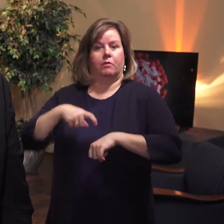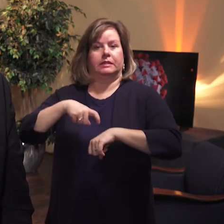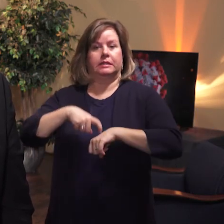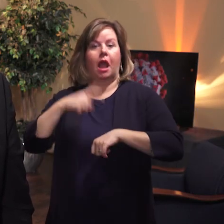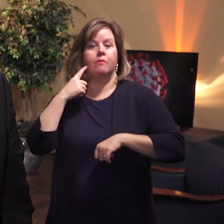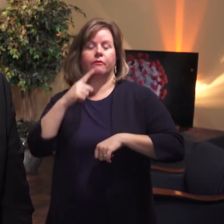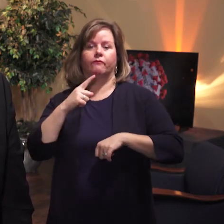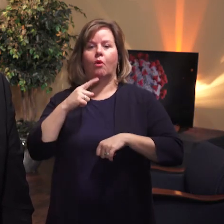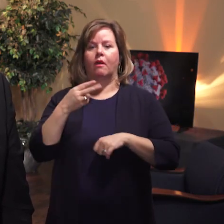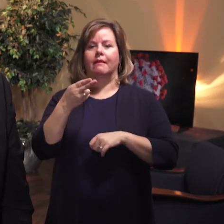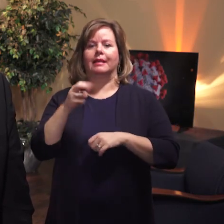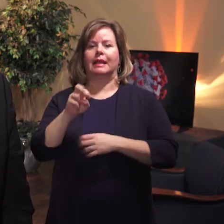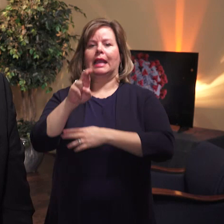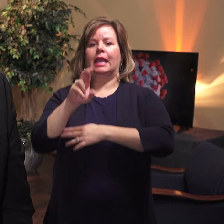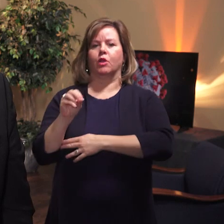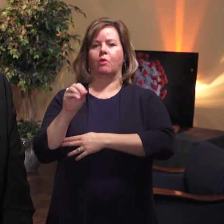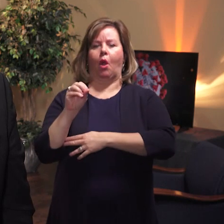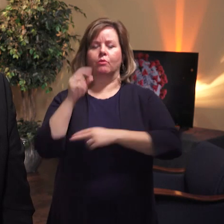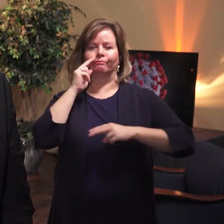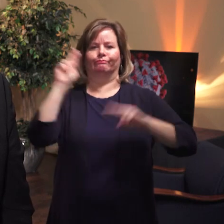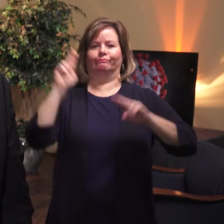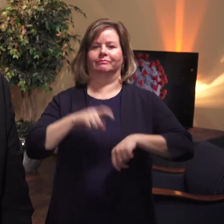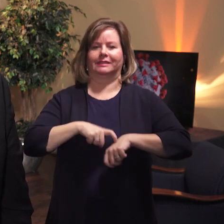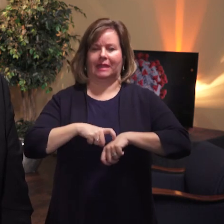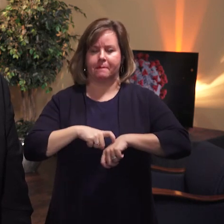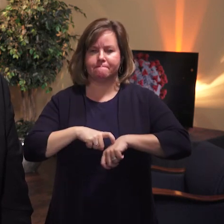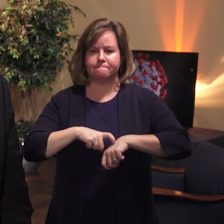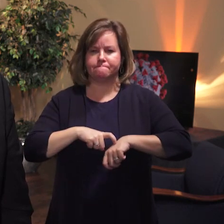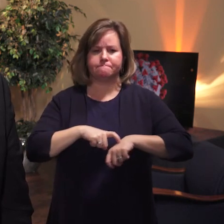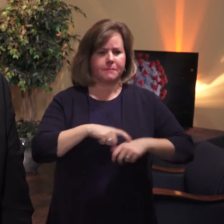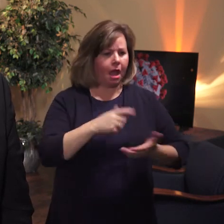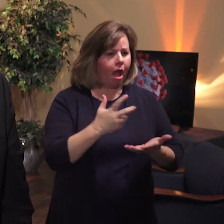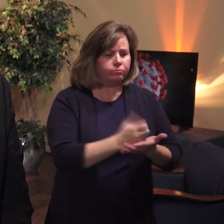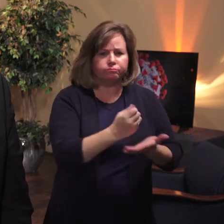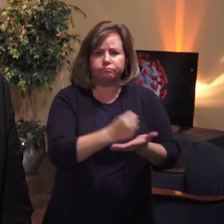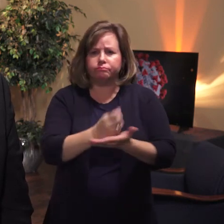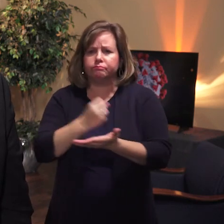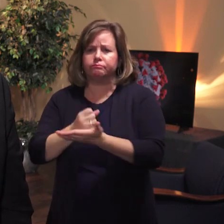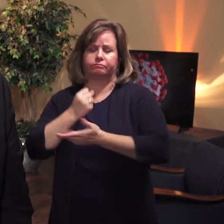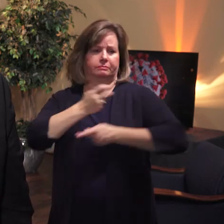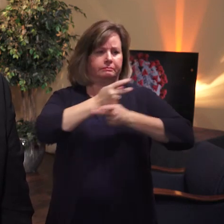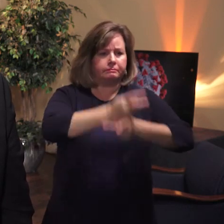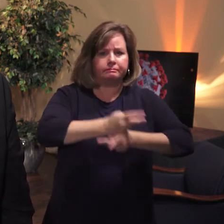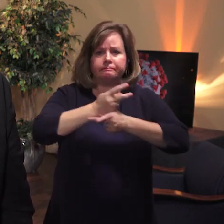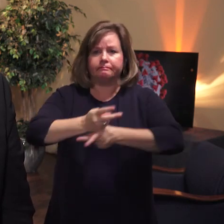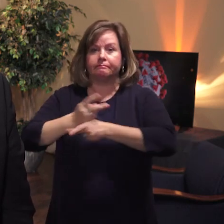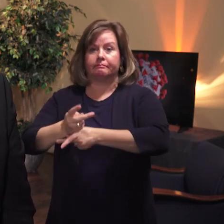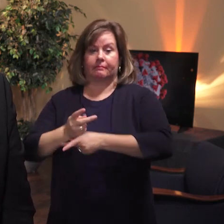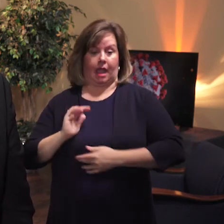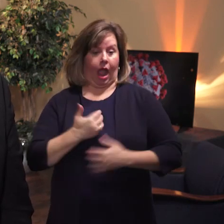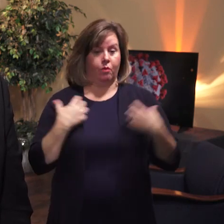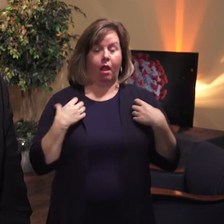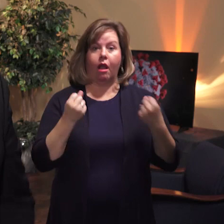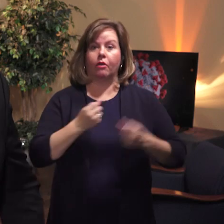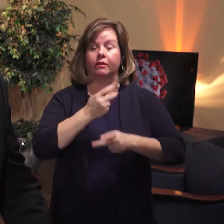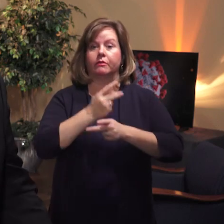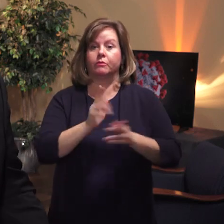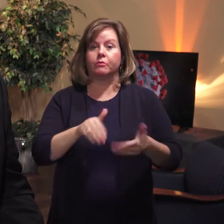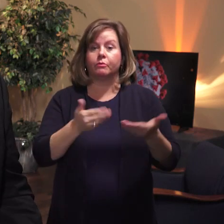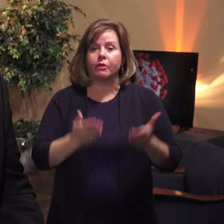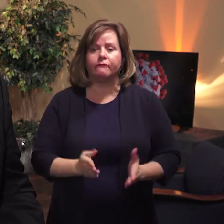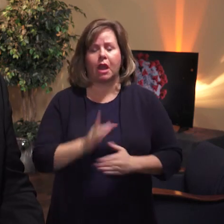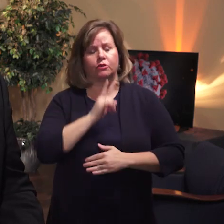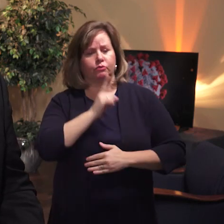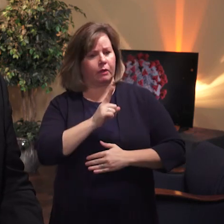time. Our first responders and our healthcare providers, they're always in hero mode. And right now, more